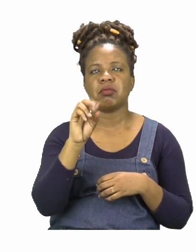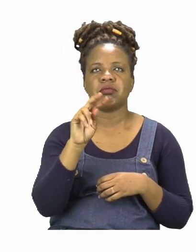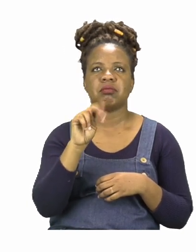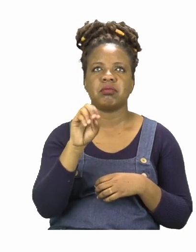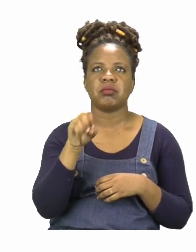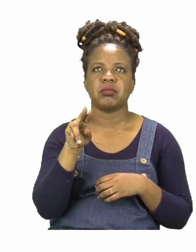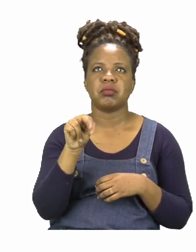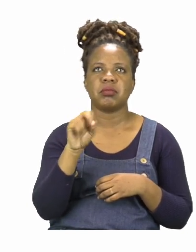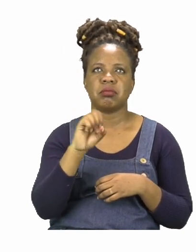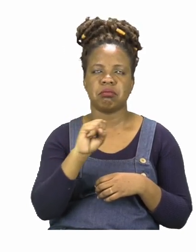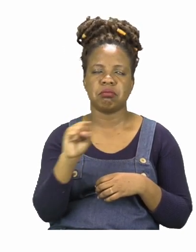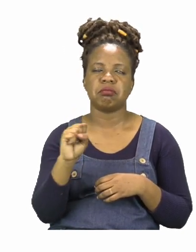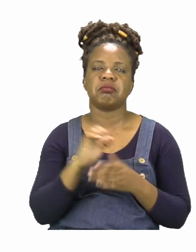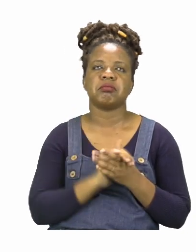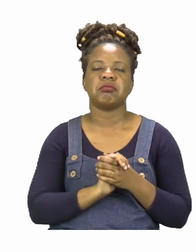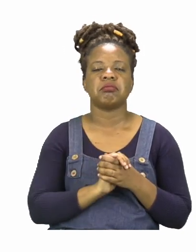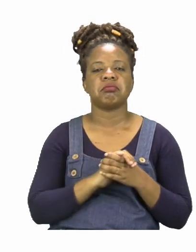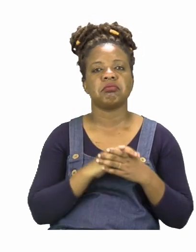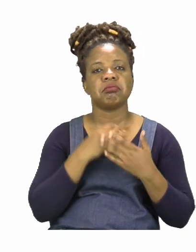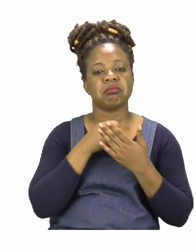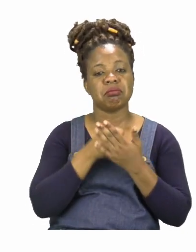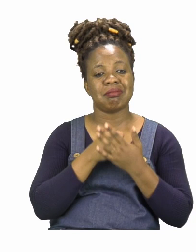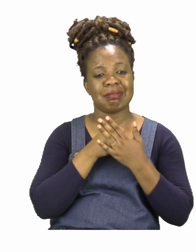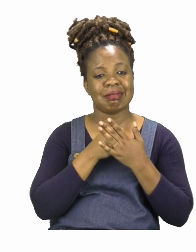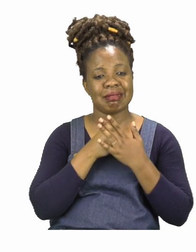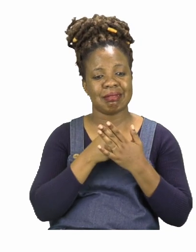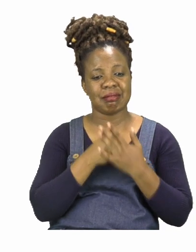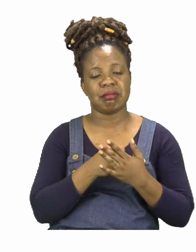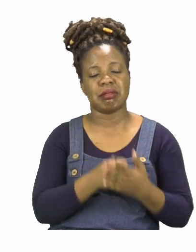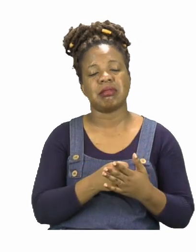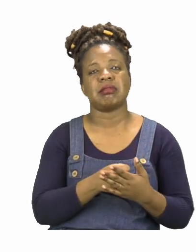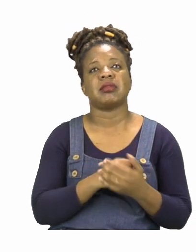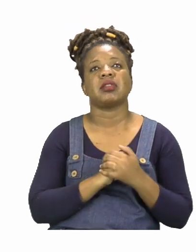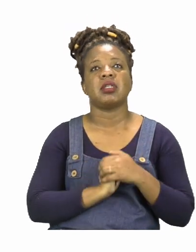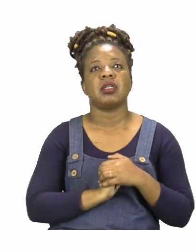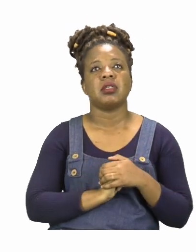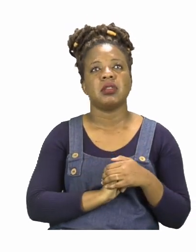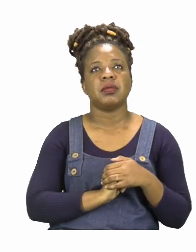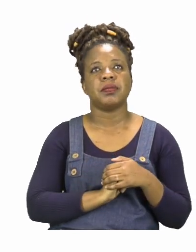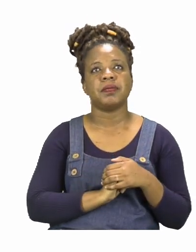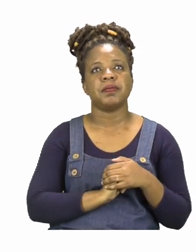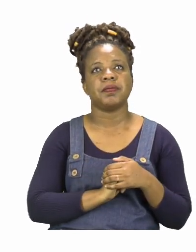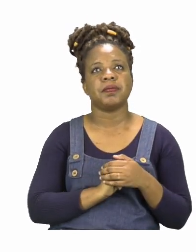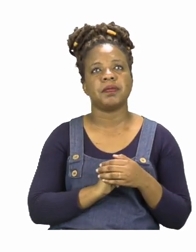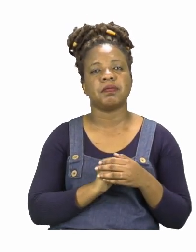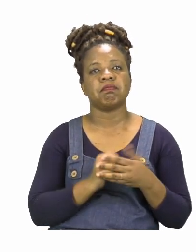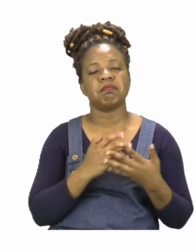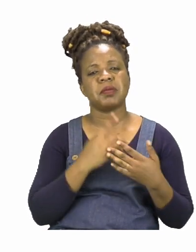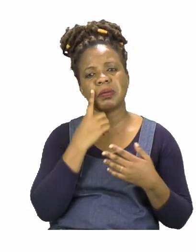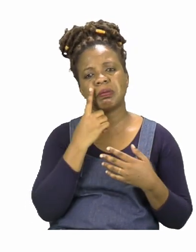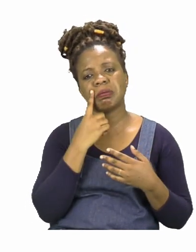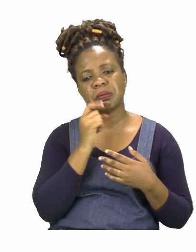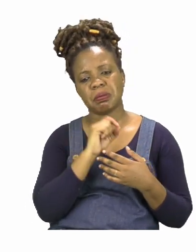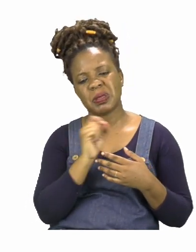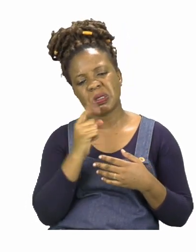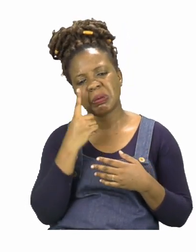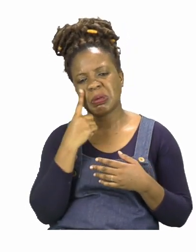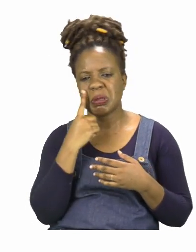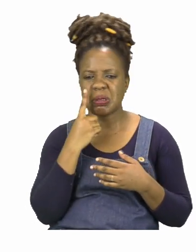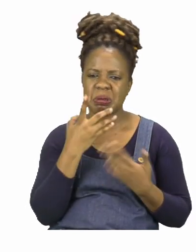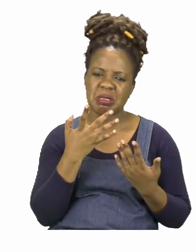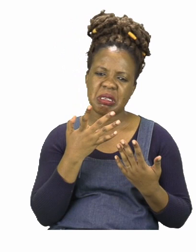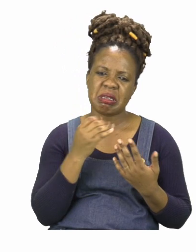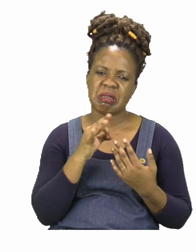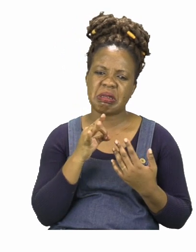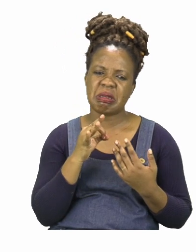sentence. Try each word inside the sentence, and if it is a possessive pronoun, please don't